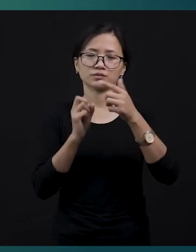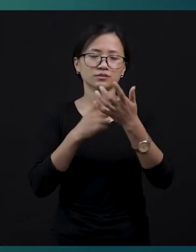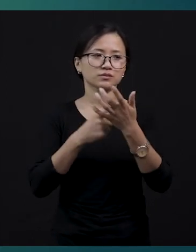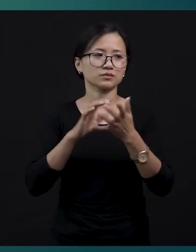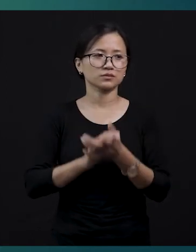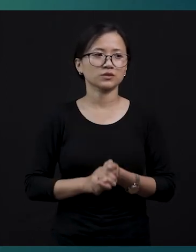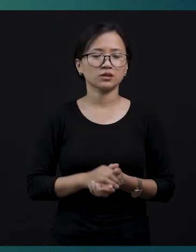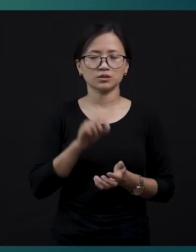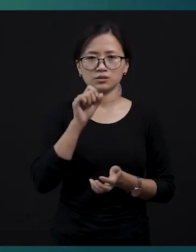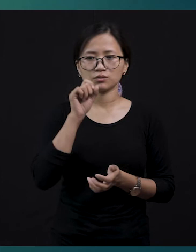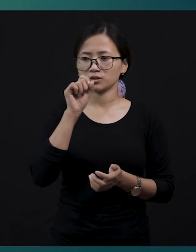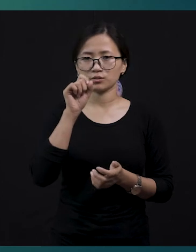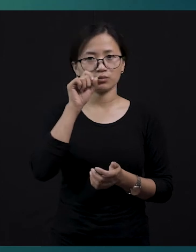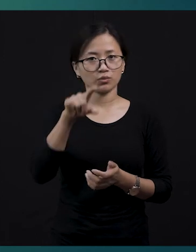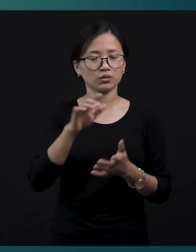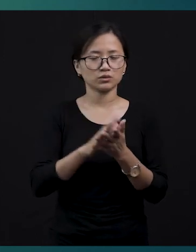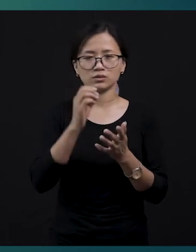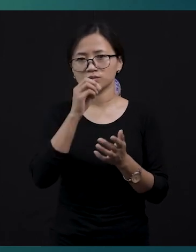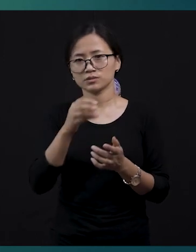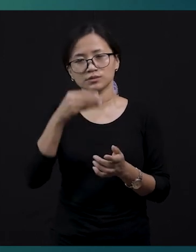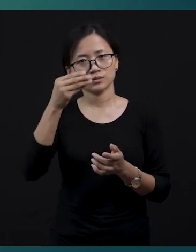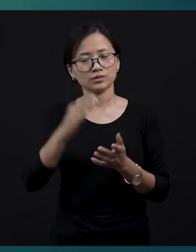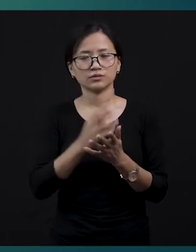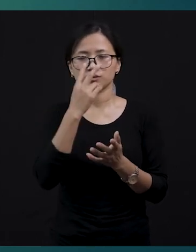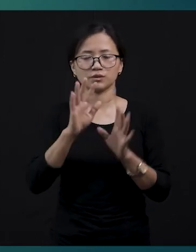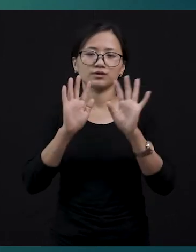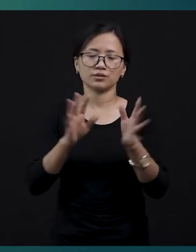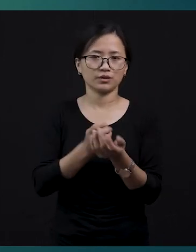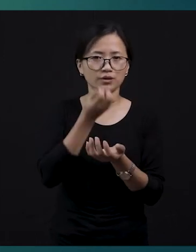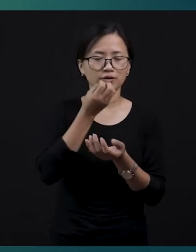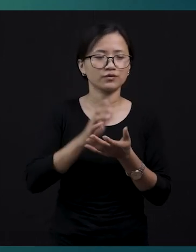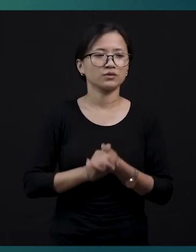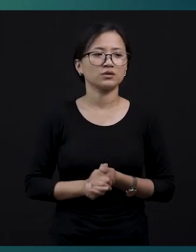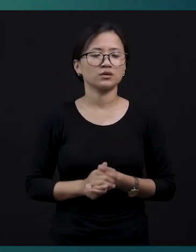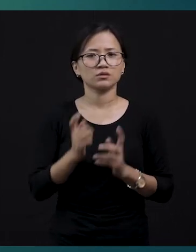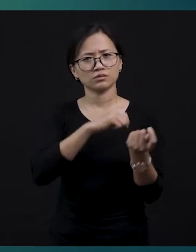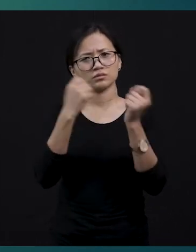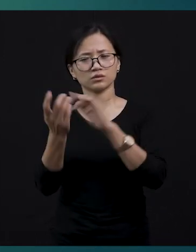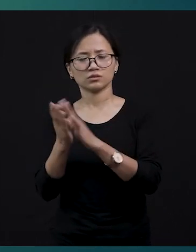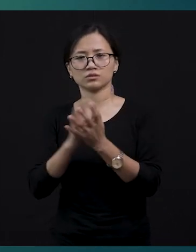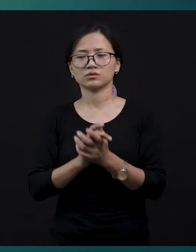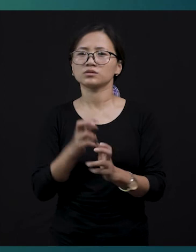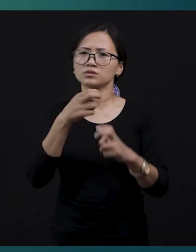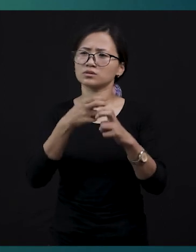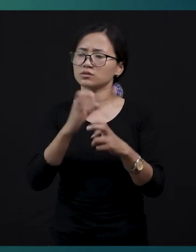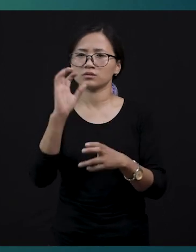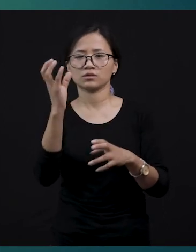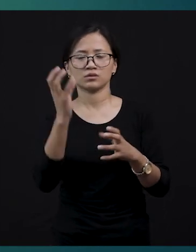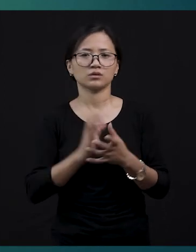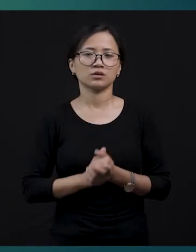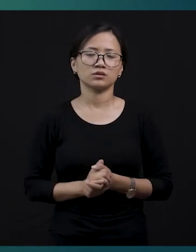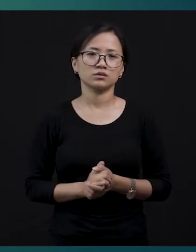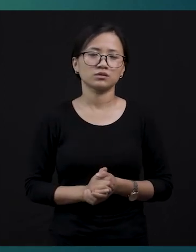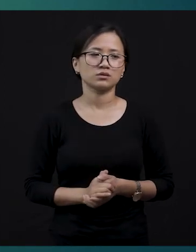they would poke their nose into every hole. They will see whether something is inside that they can have, or they would overturn the stones, okay, the rocks with their paws, that